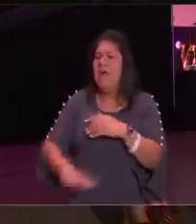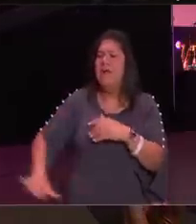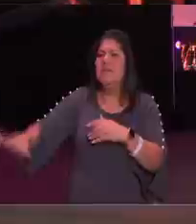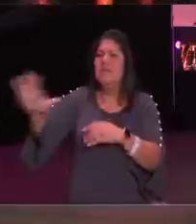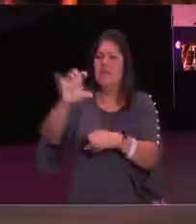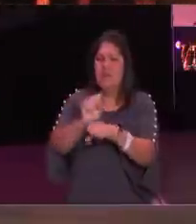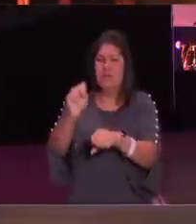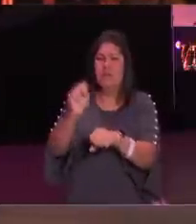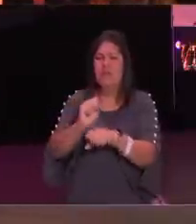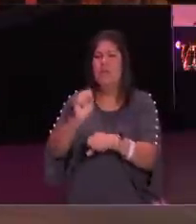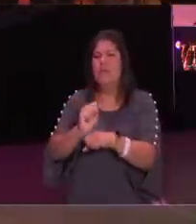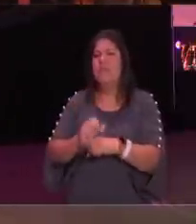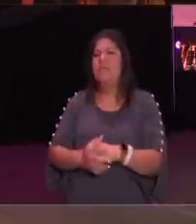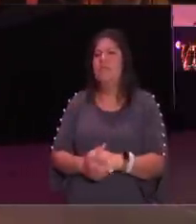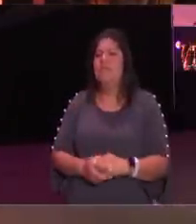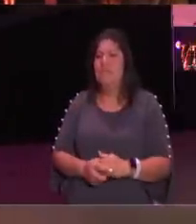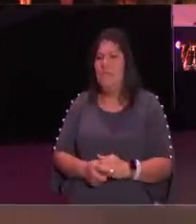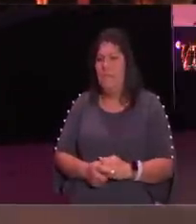field.